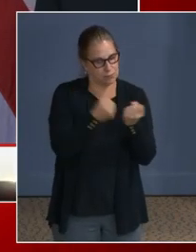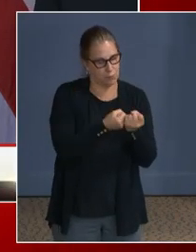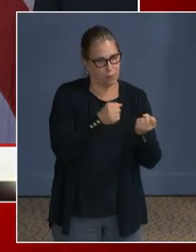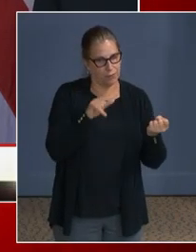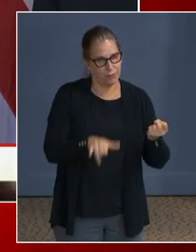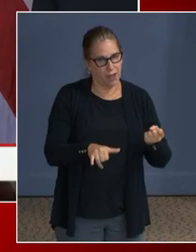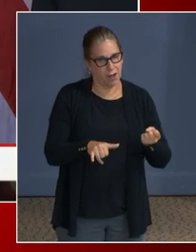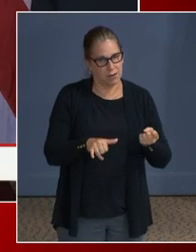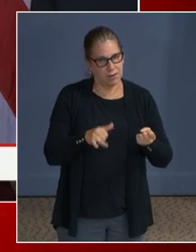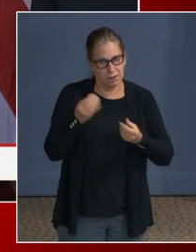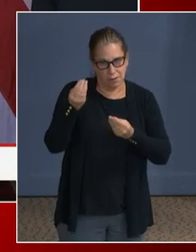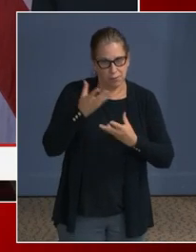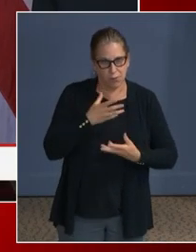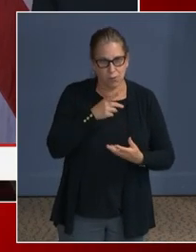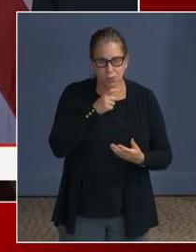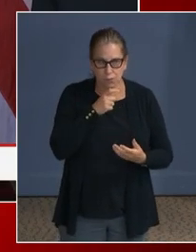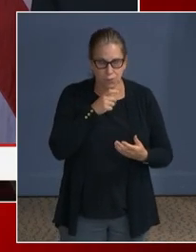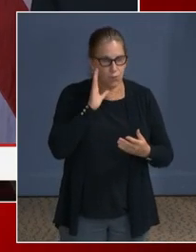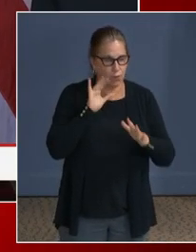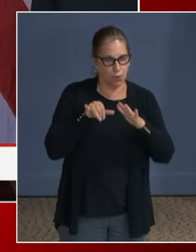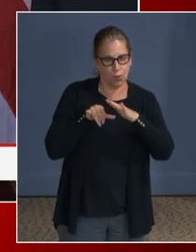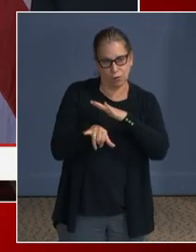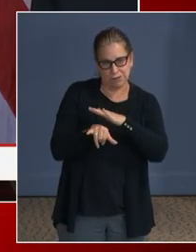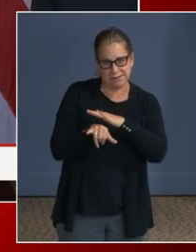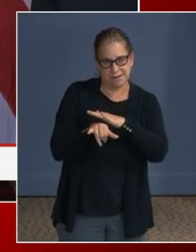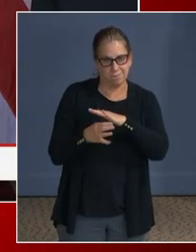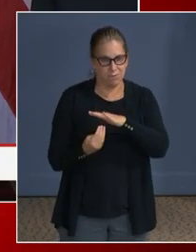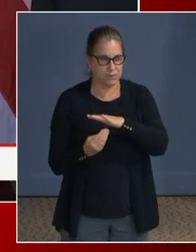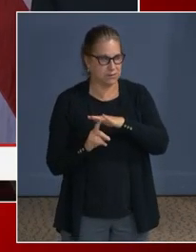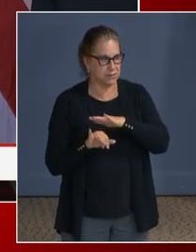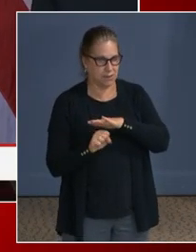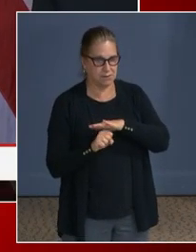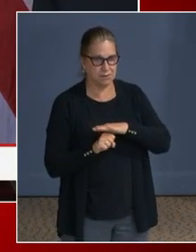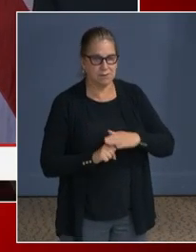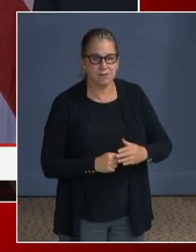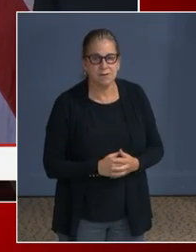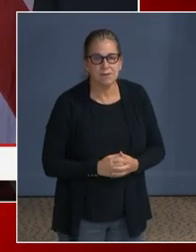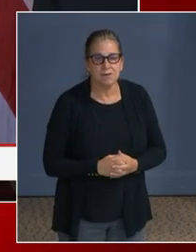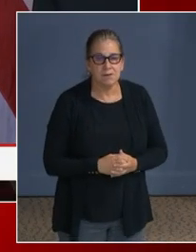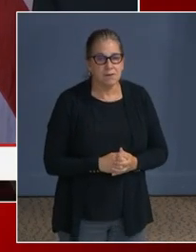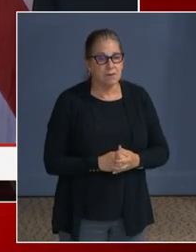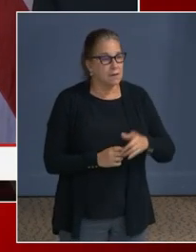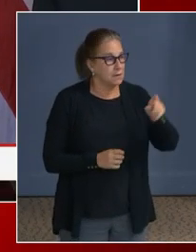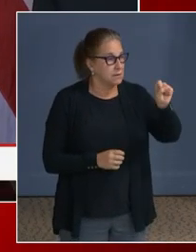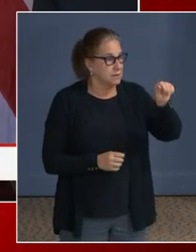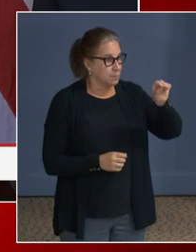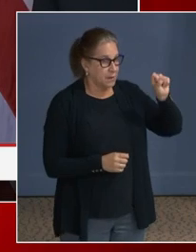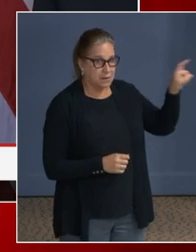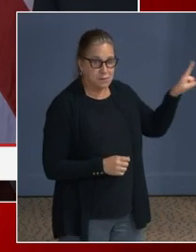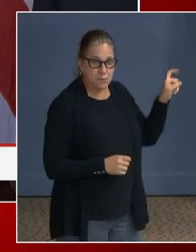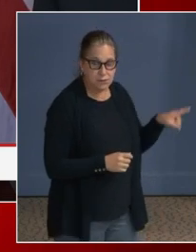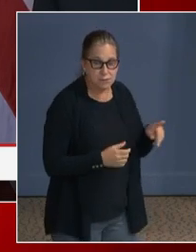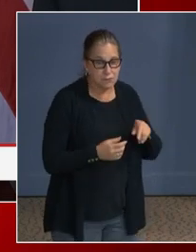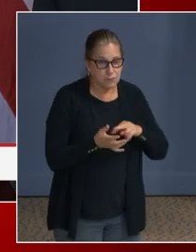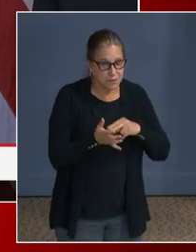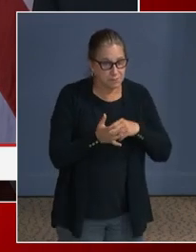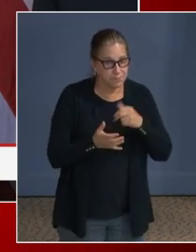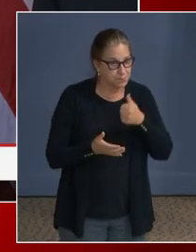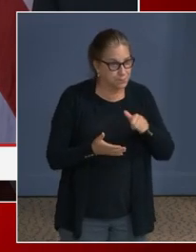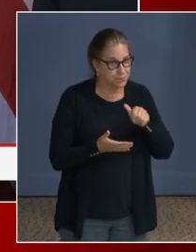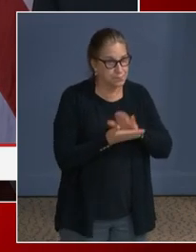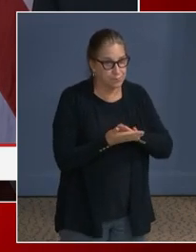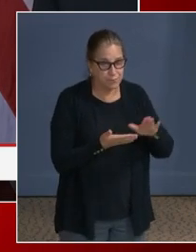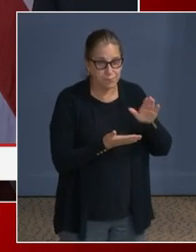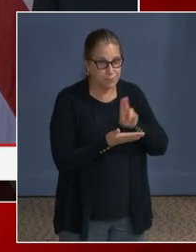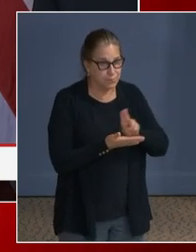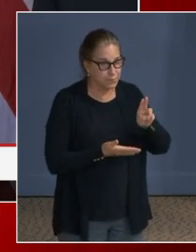was in quarantine. So they will be quarantined for 2 weeks? They will. They will be expected